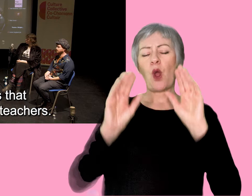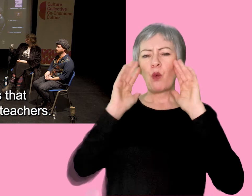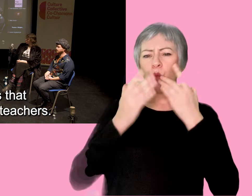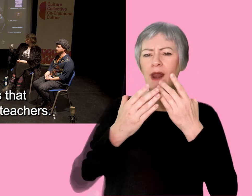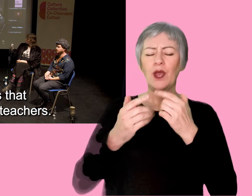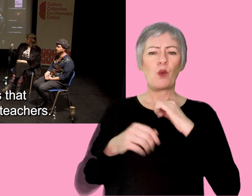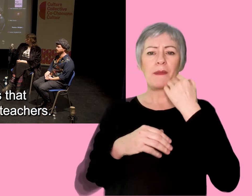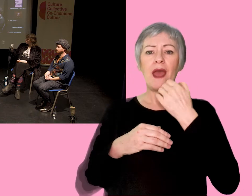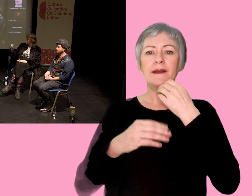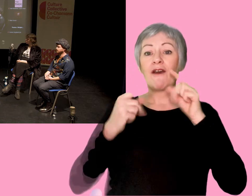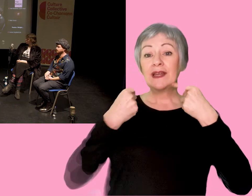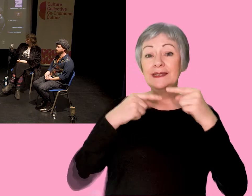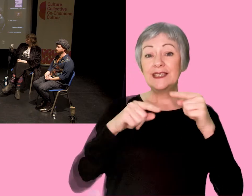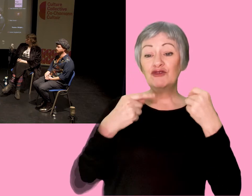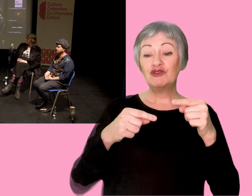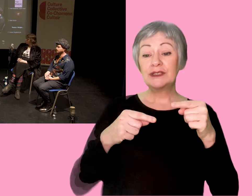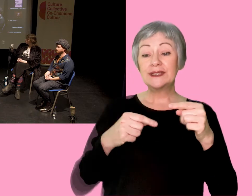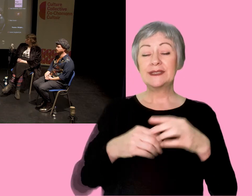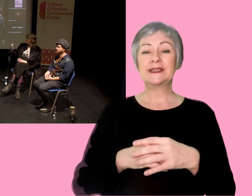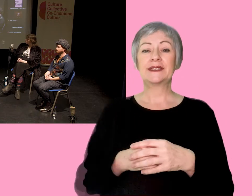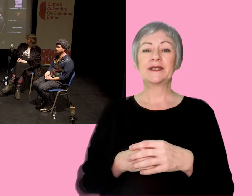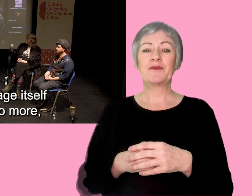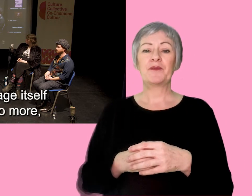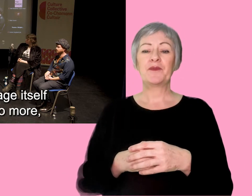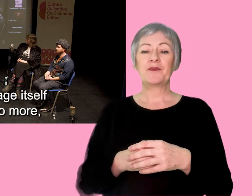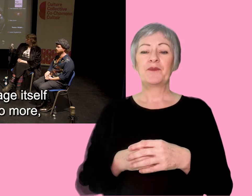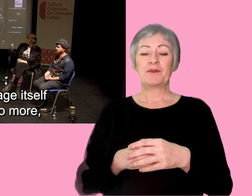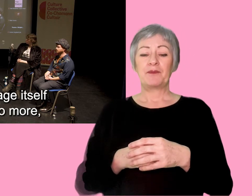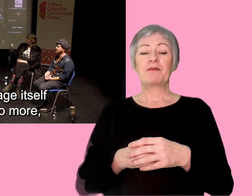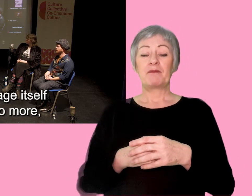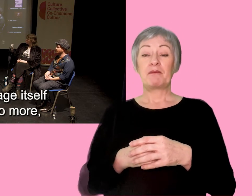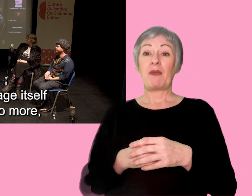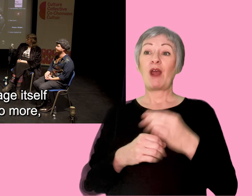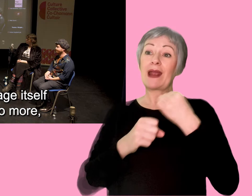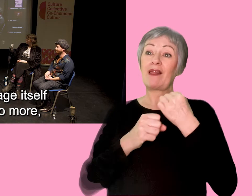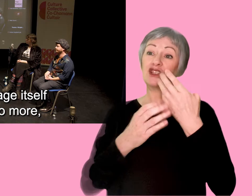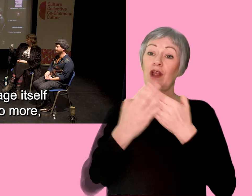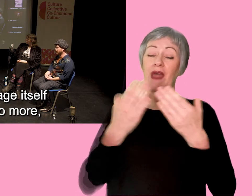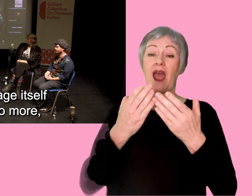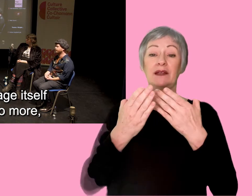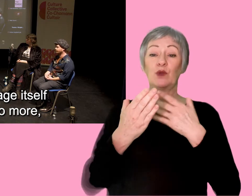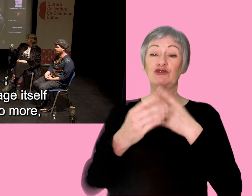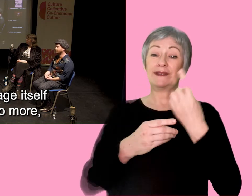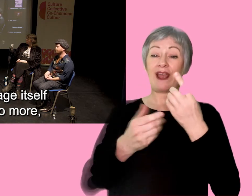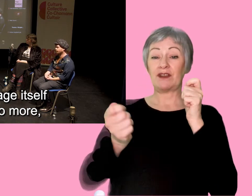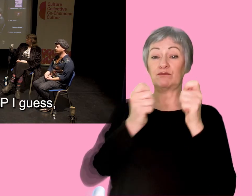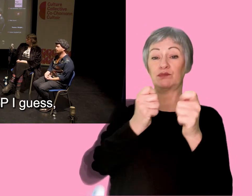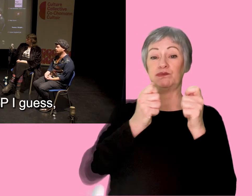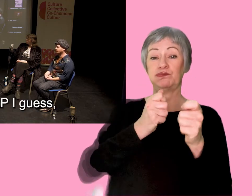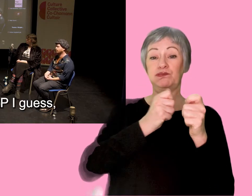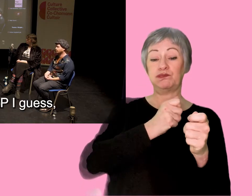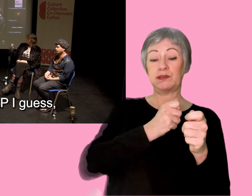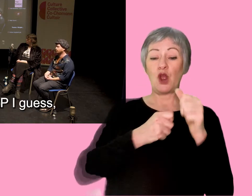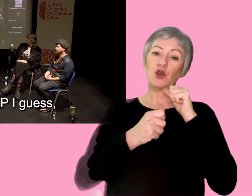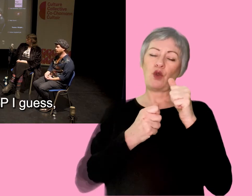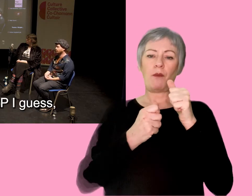won't be enough teachers. So, and I think, the Gaelic, the language itself has evolved as well to more, not what you'd